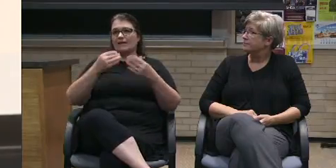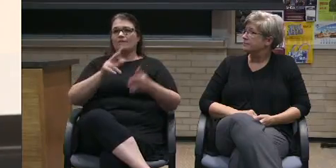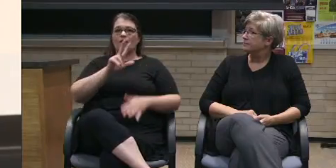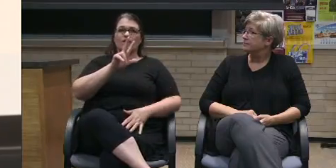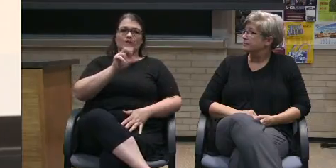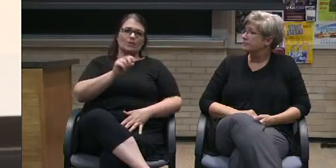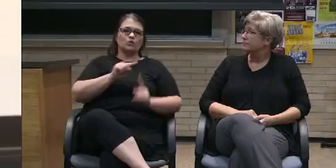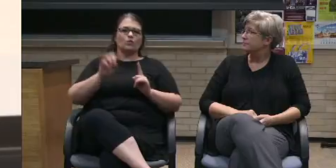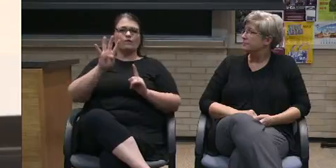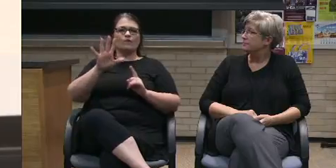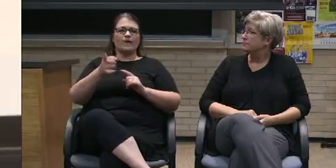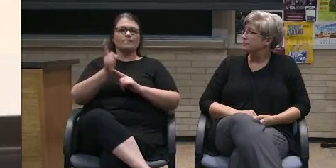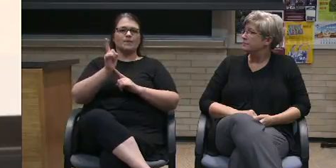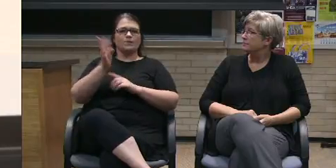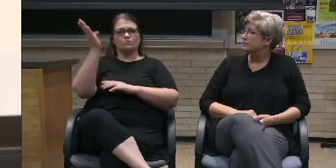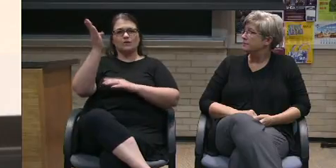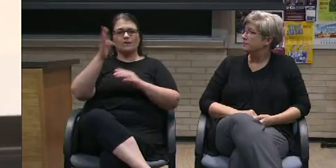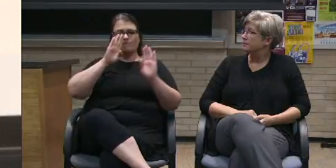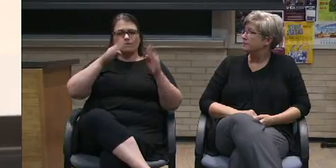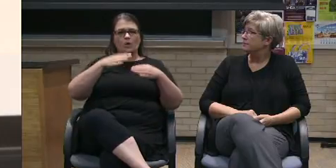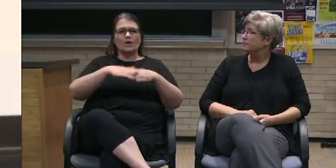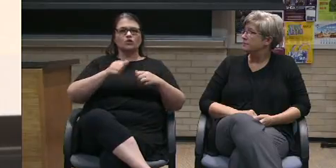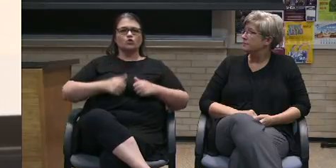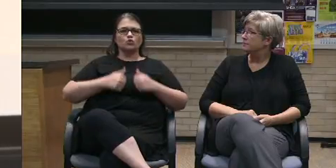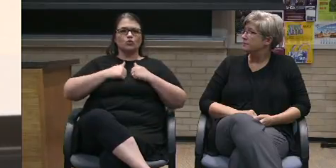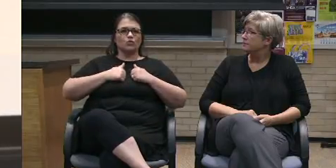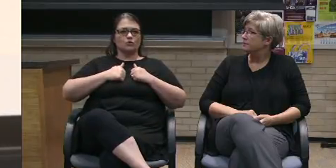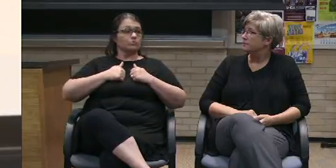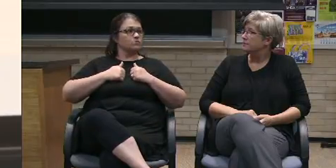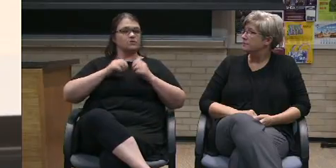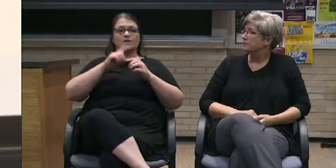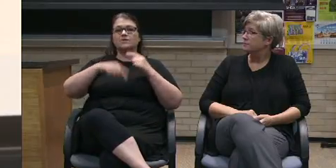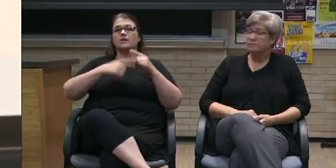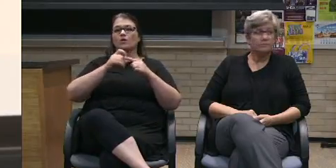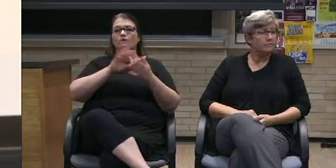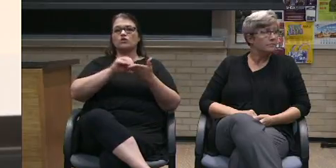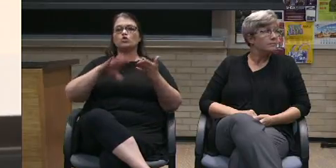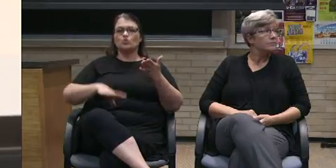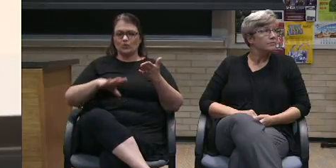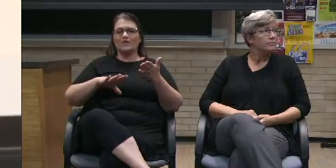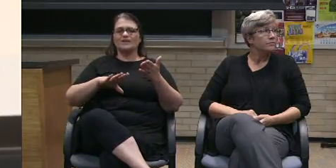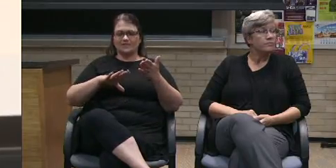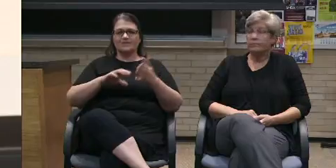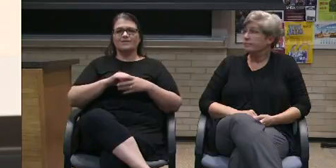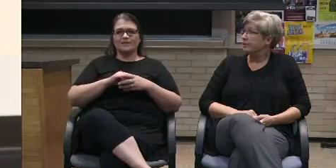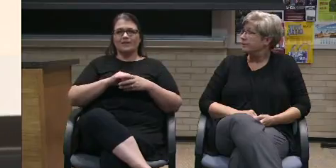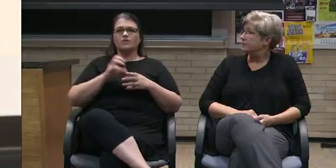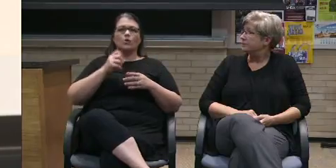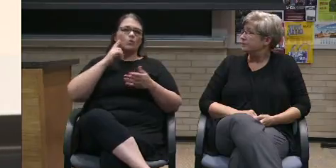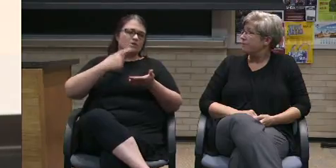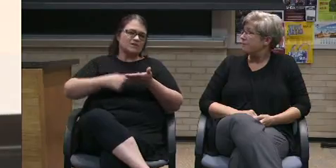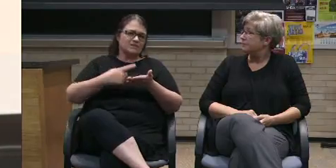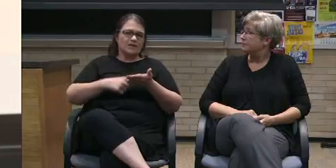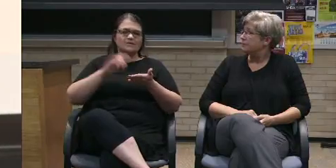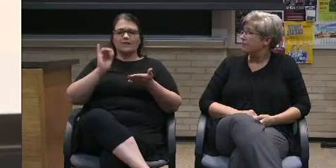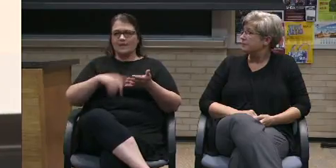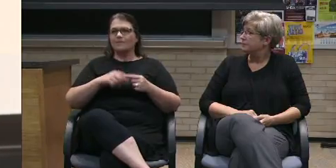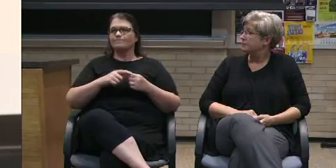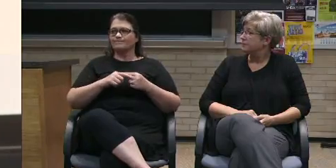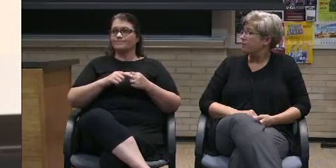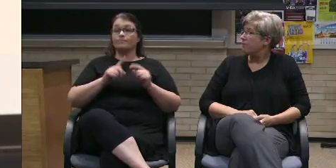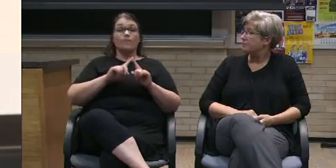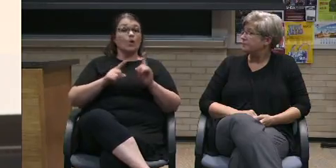minute presentation focusing on the student life cycle using the SUNY Erie theme of CARES. And so I'm going to talk about that. But one of the